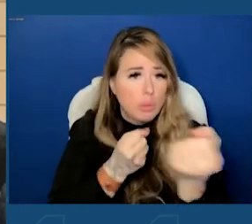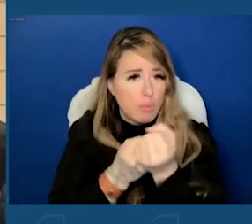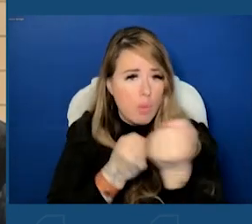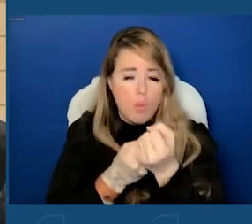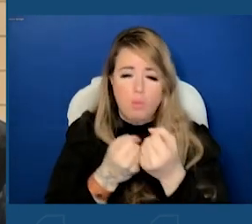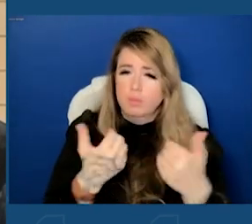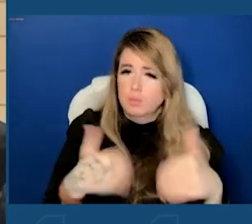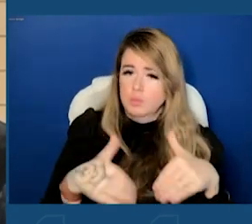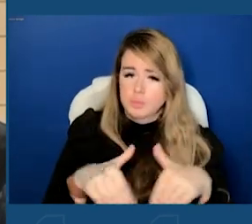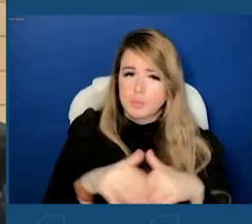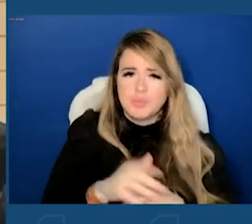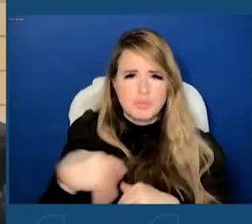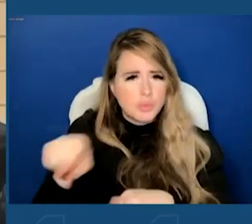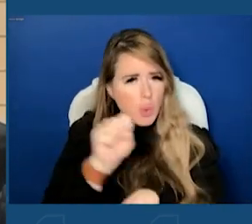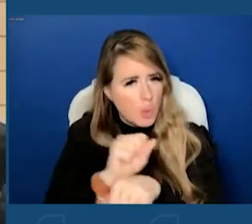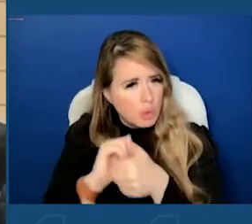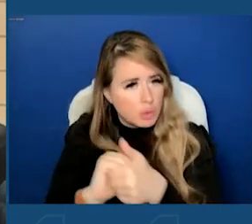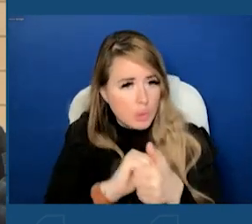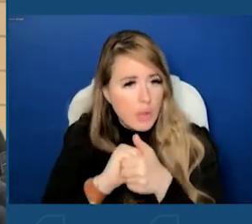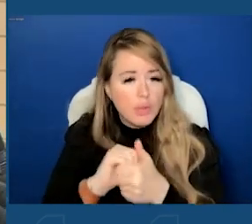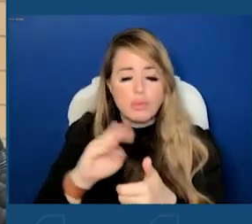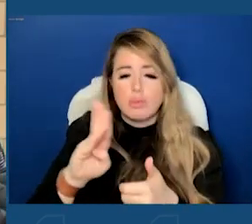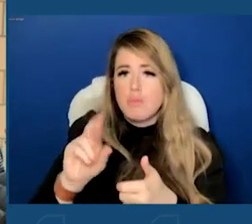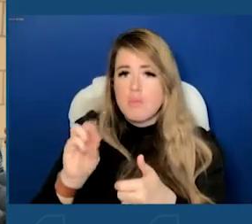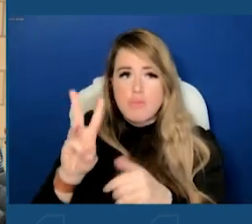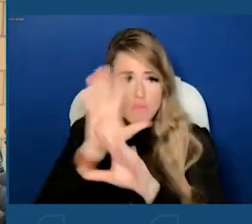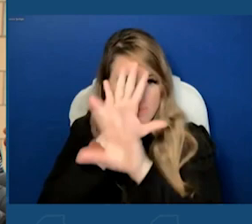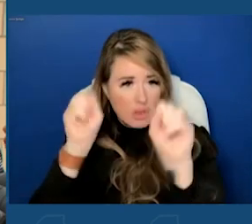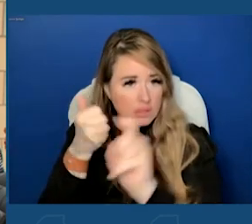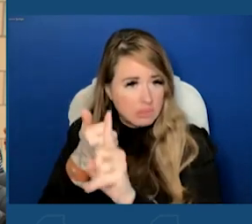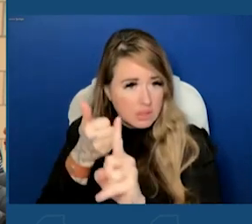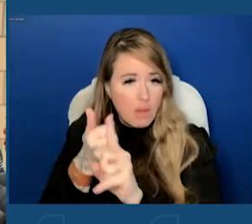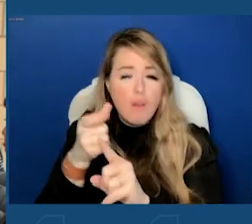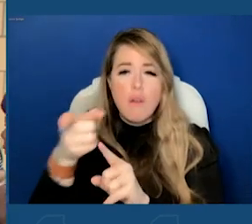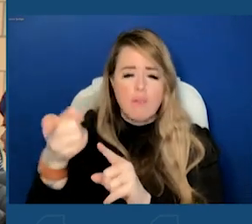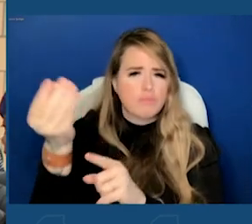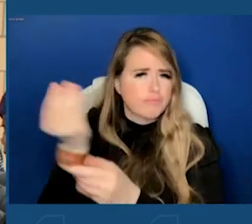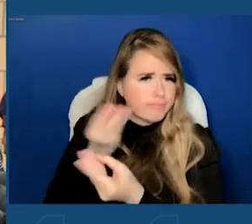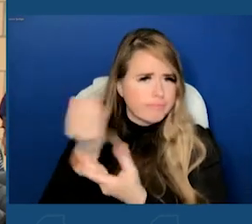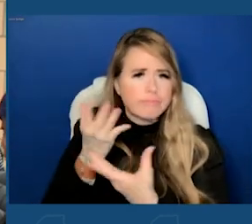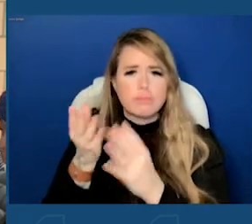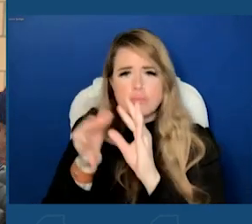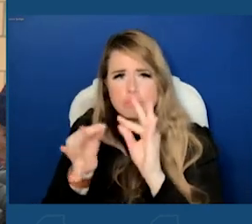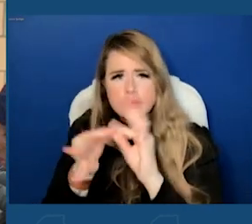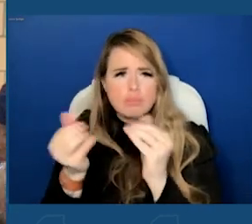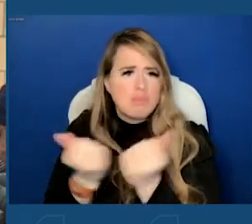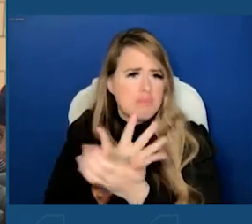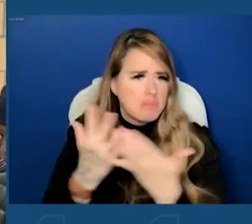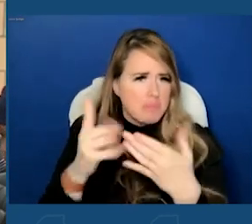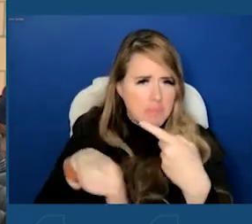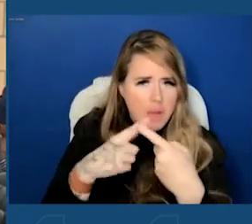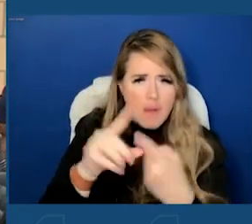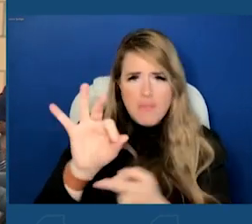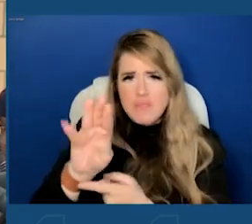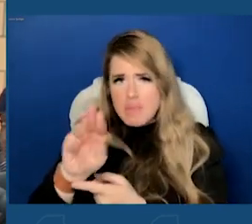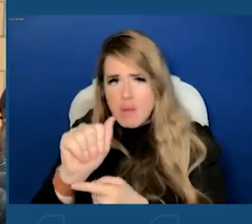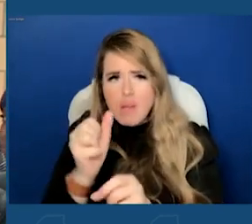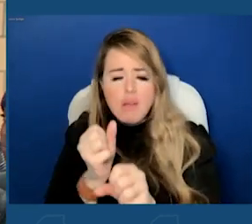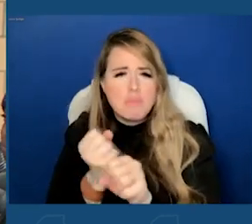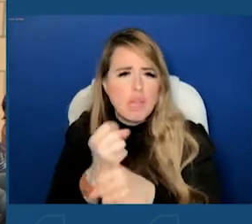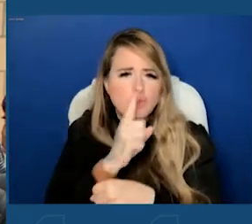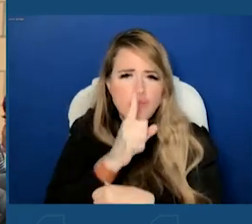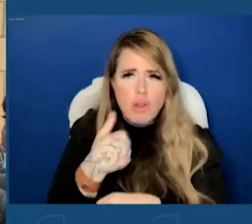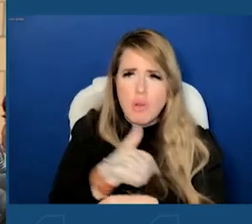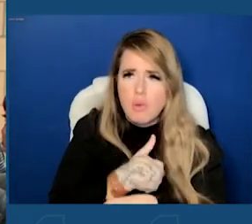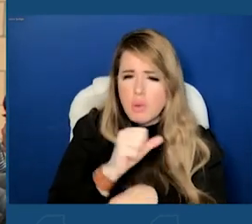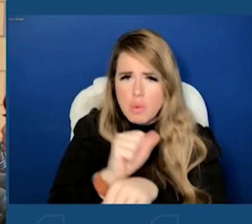in that regard. And the borough president was in my ear talking about FEMA and what we could do and try to make sure we can work in that regard.